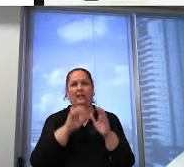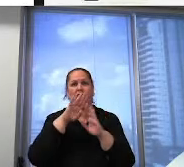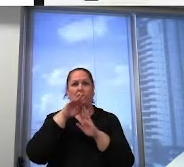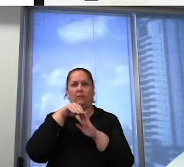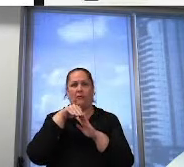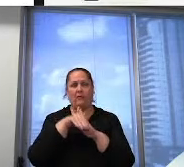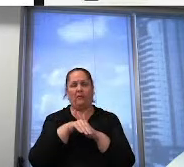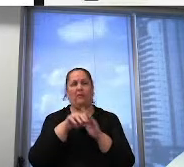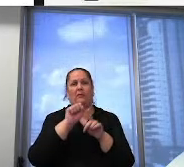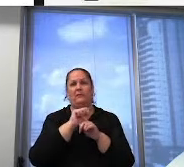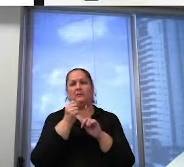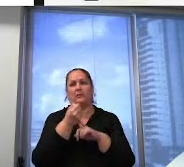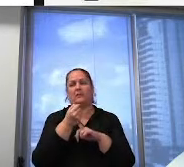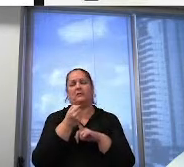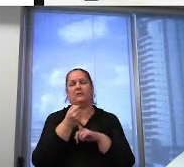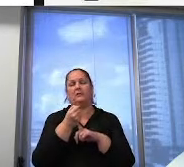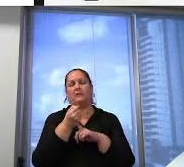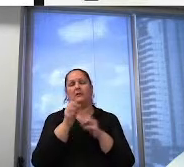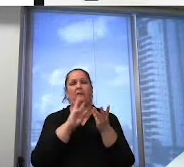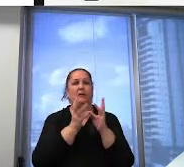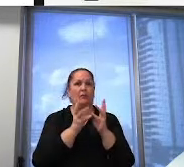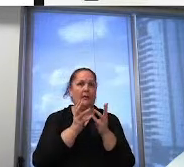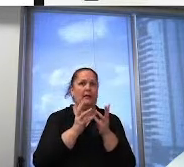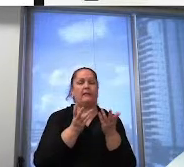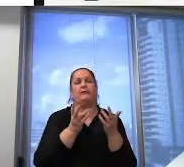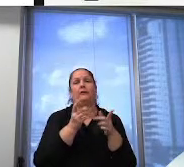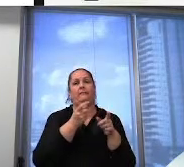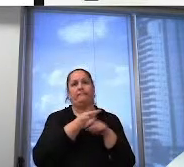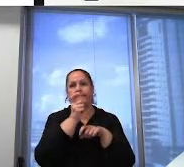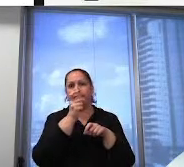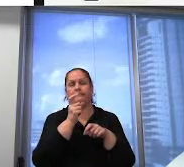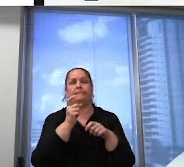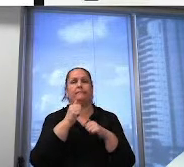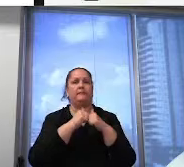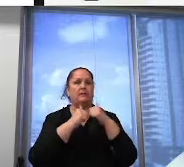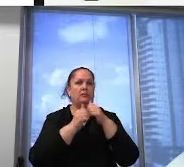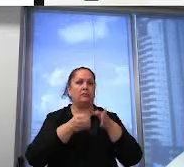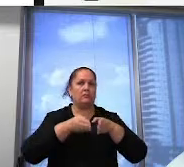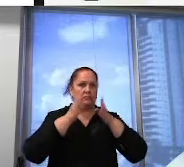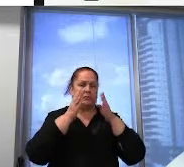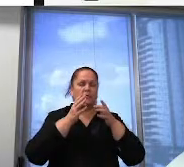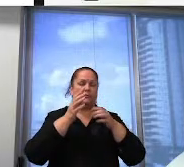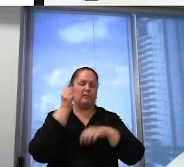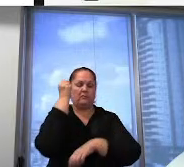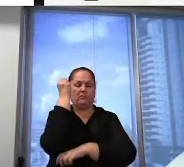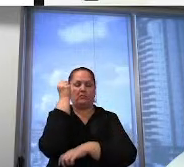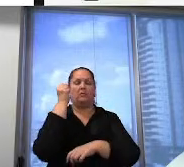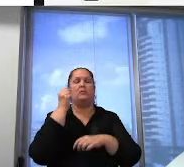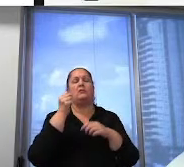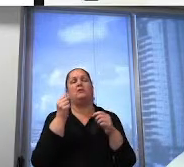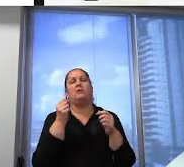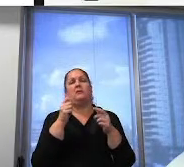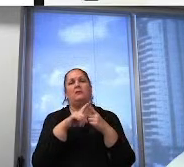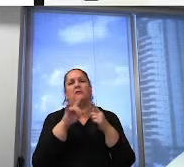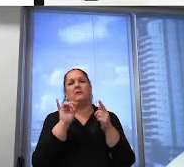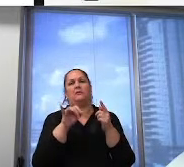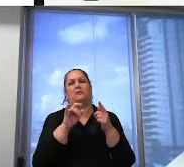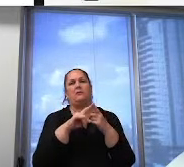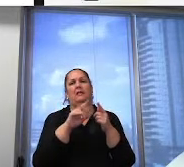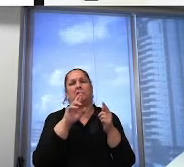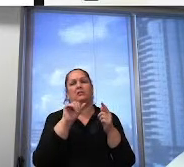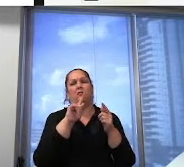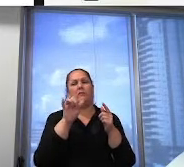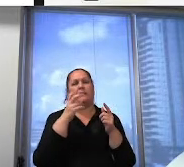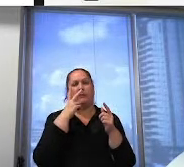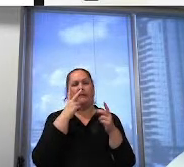continue aging and the conditions of this weather conditions continue affecting the infrastructure, we'll be able to continue identifying that. That's